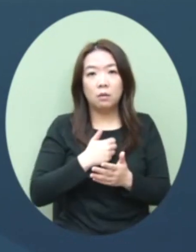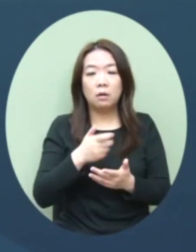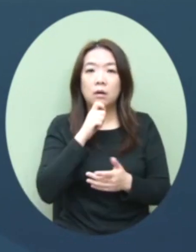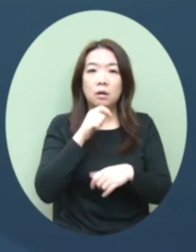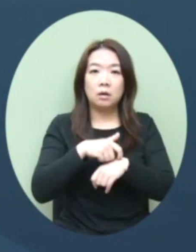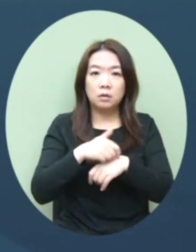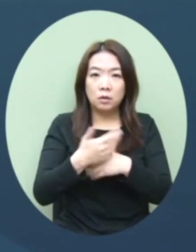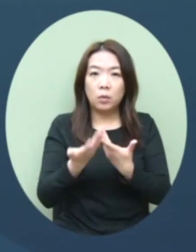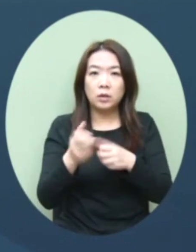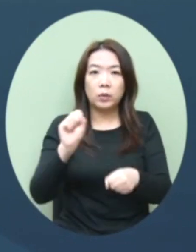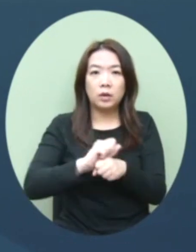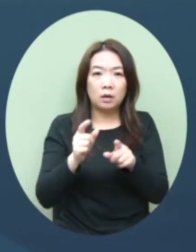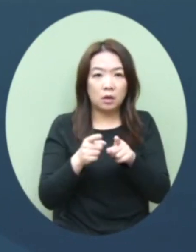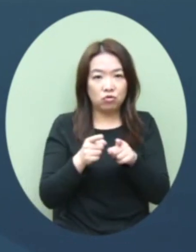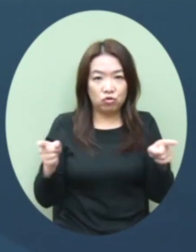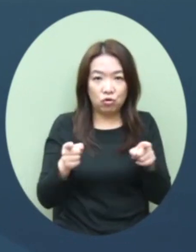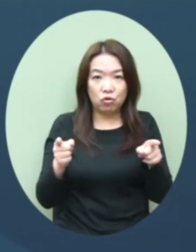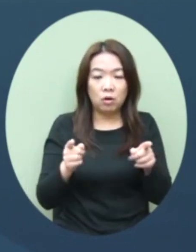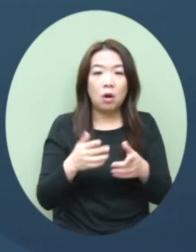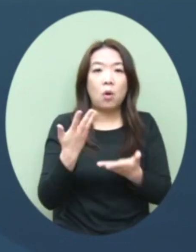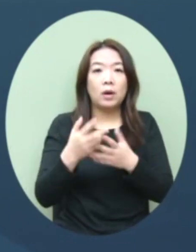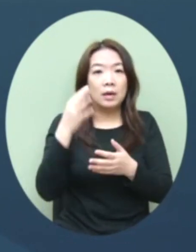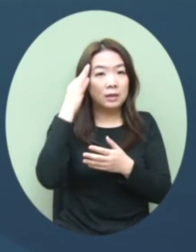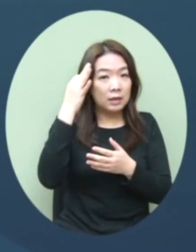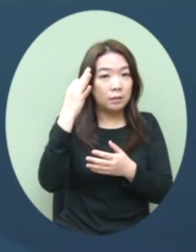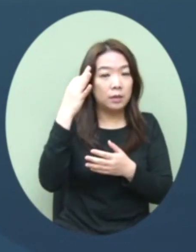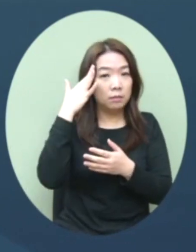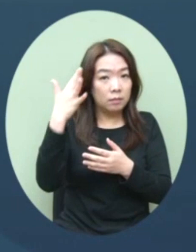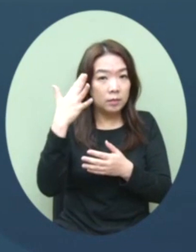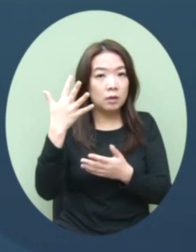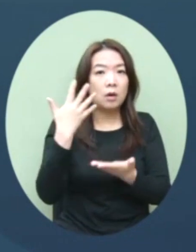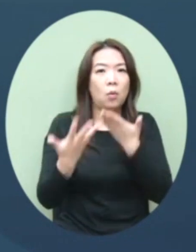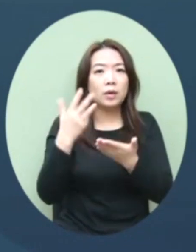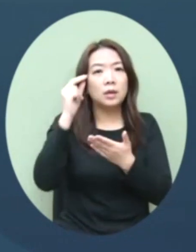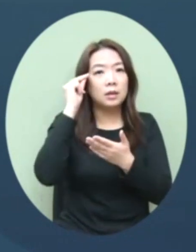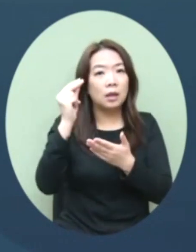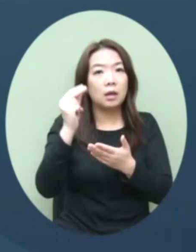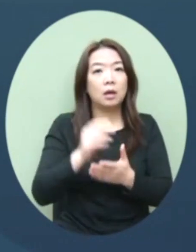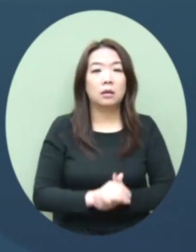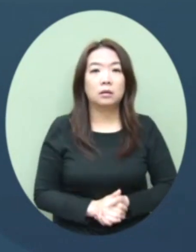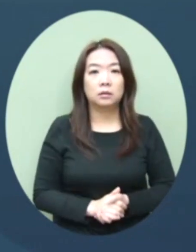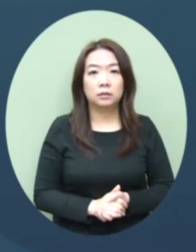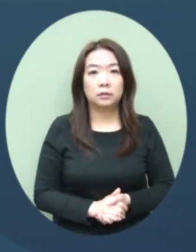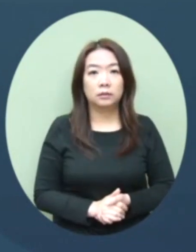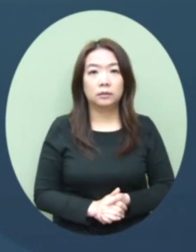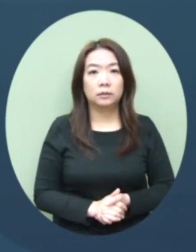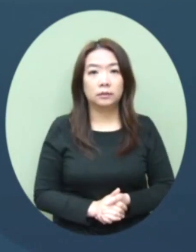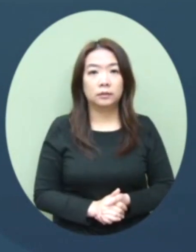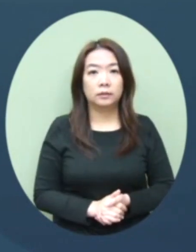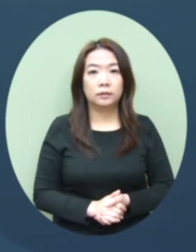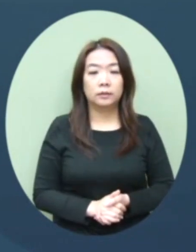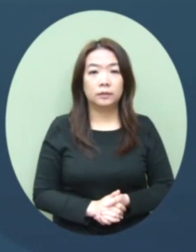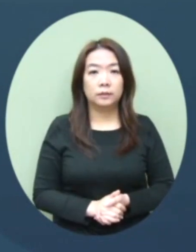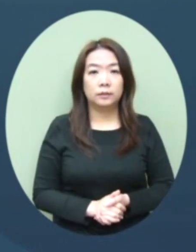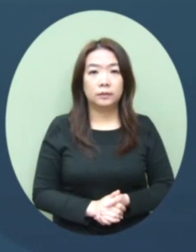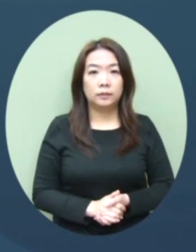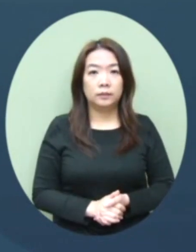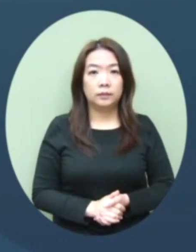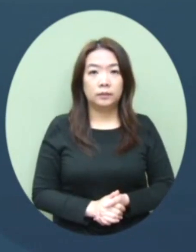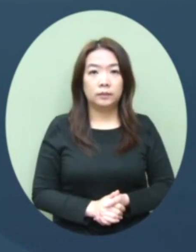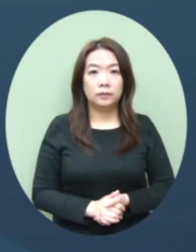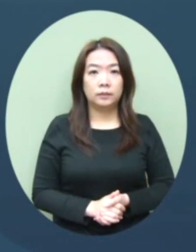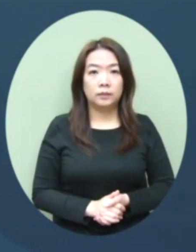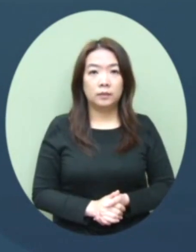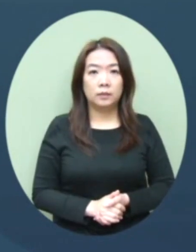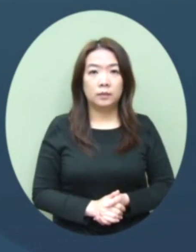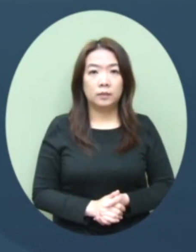days and even seven days RTD if you refer those to a district based lockdown this is a